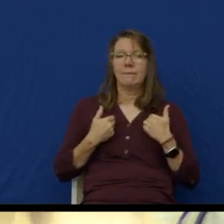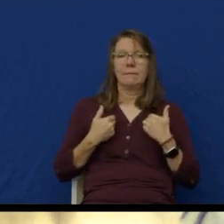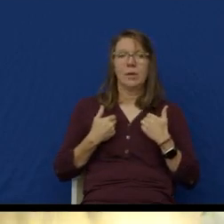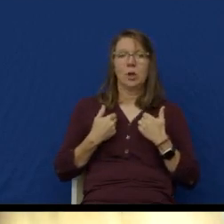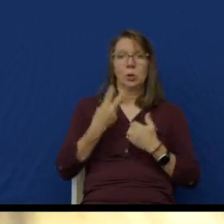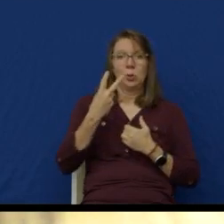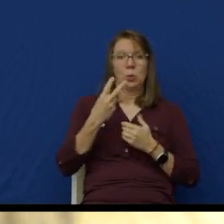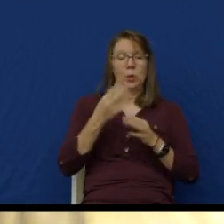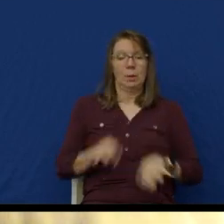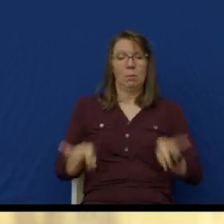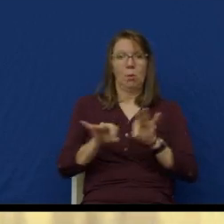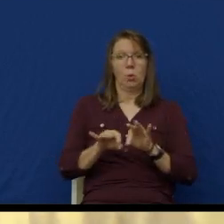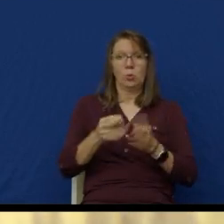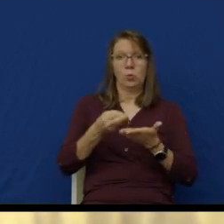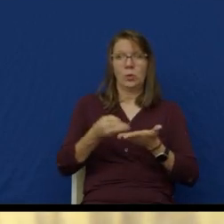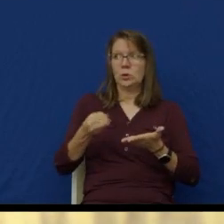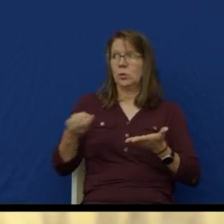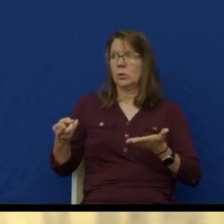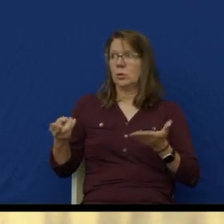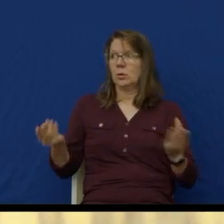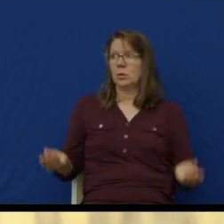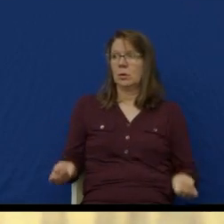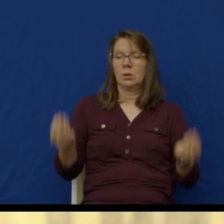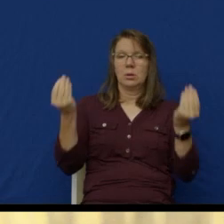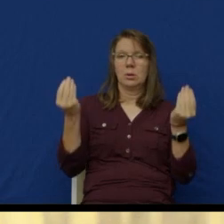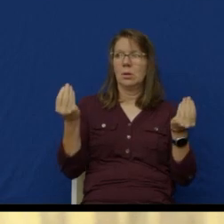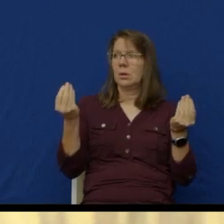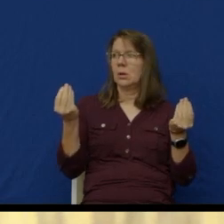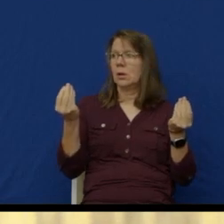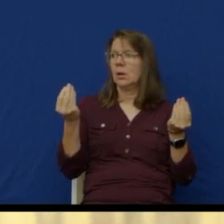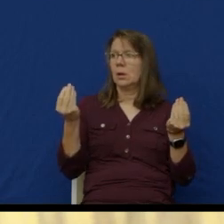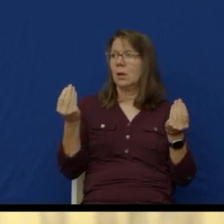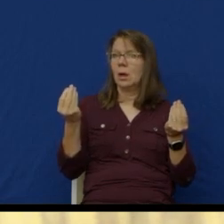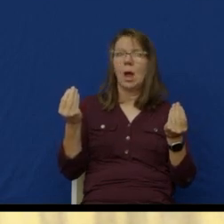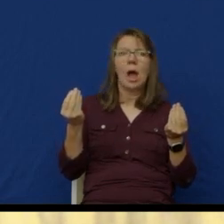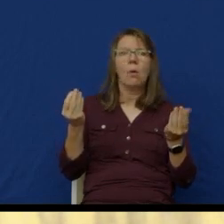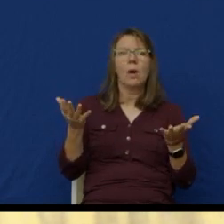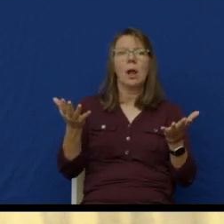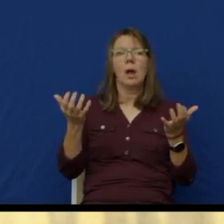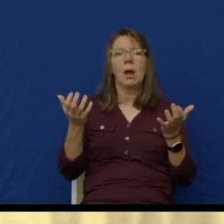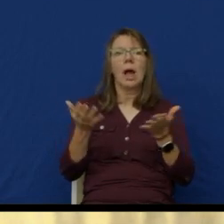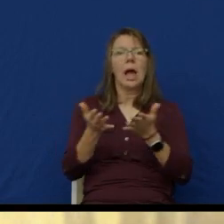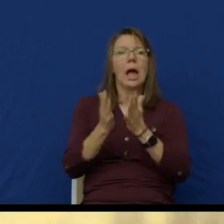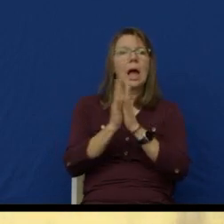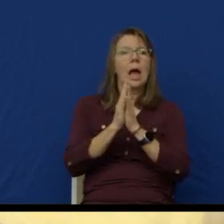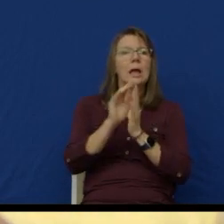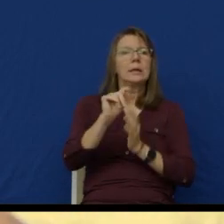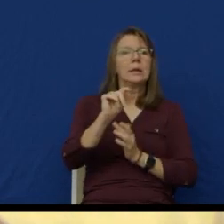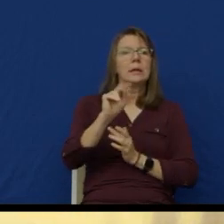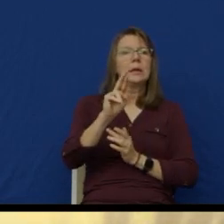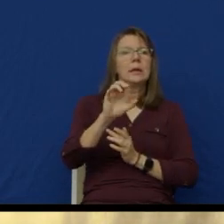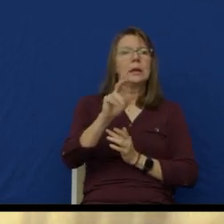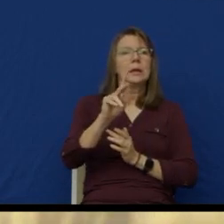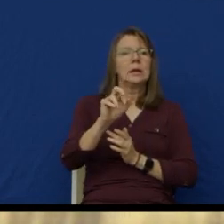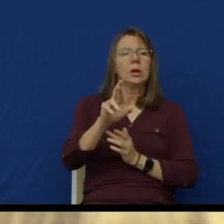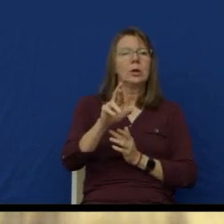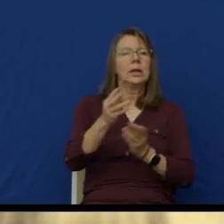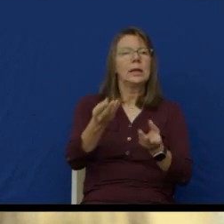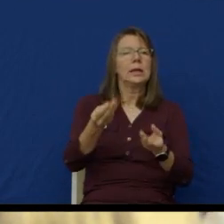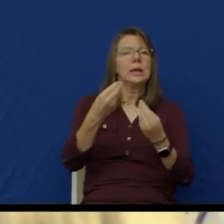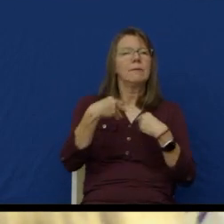resources by Dr. Thomas Woods Tucker, and just ask him to please put it in context so that we